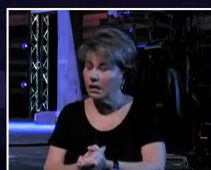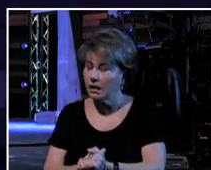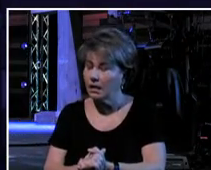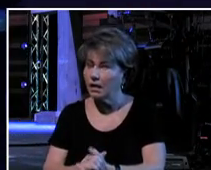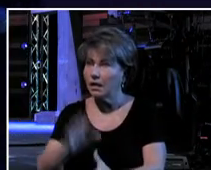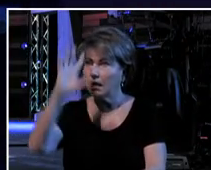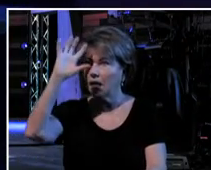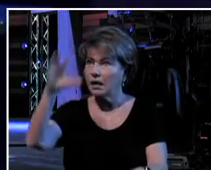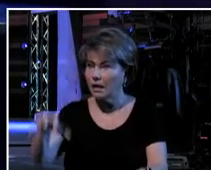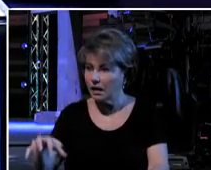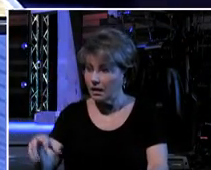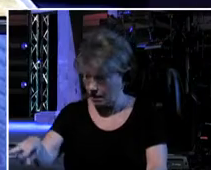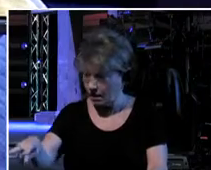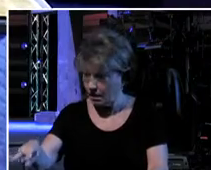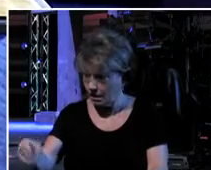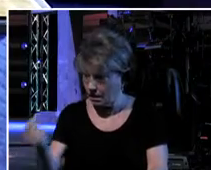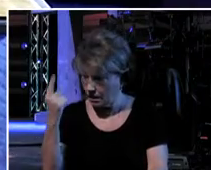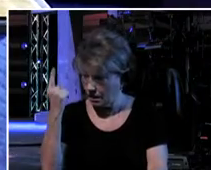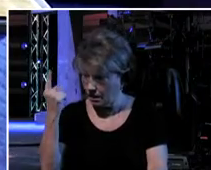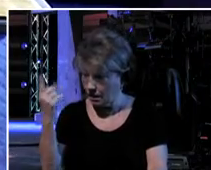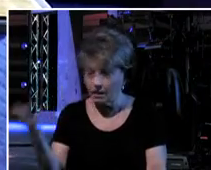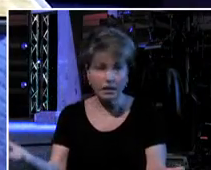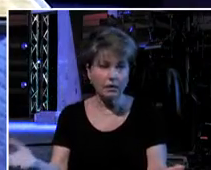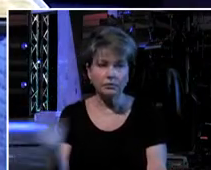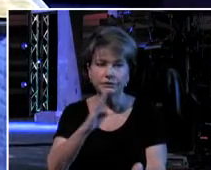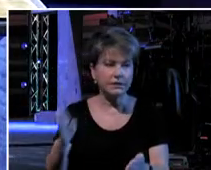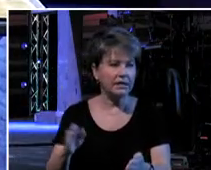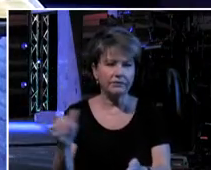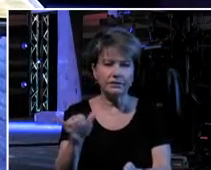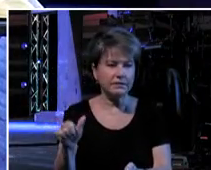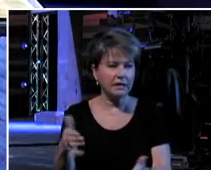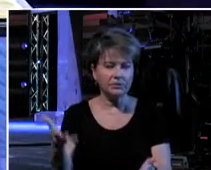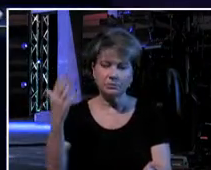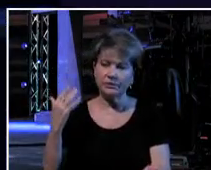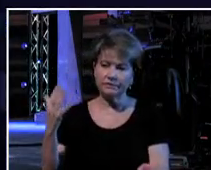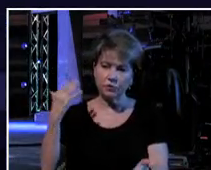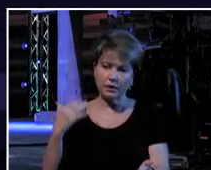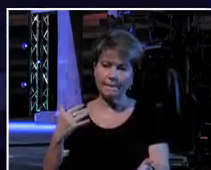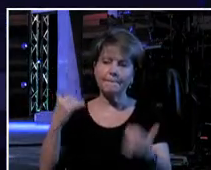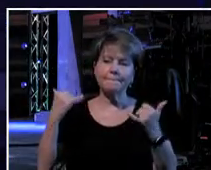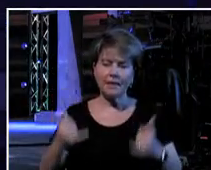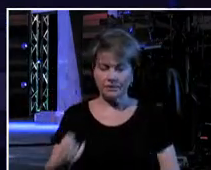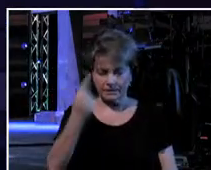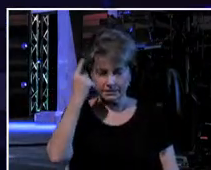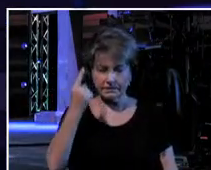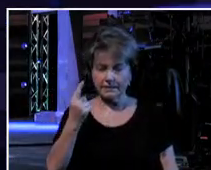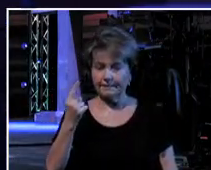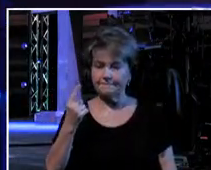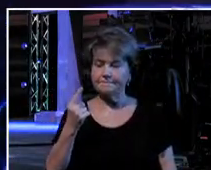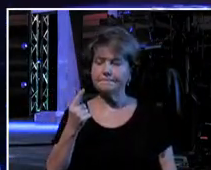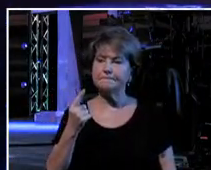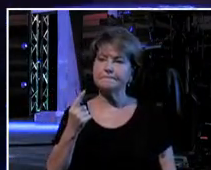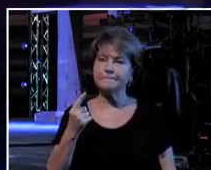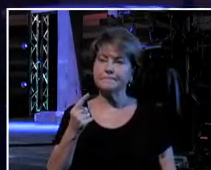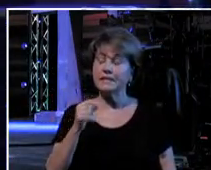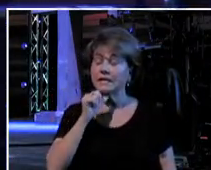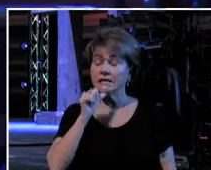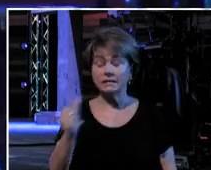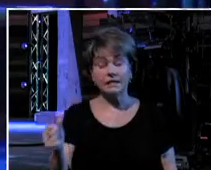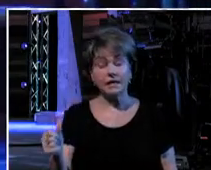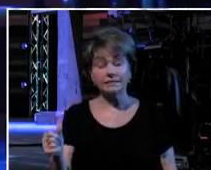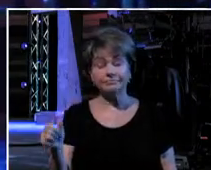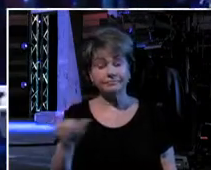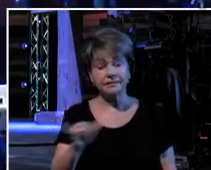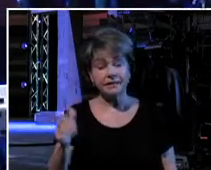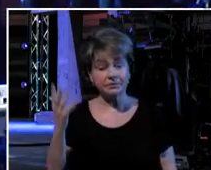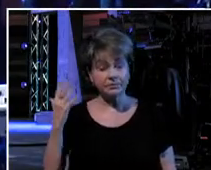it. I get it. It was a never the same moment. I didn't understand before. Now I get it. And I don't see it the same anymore.